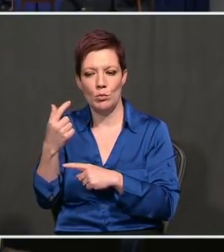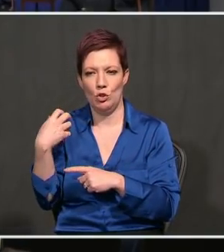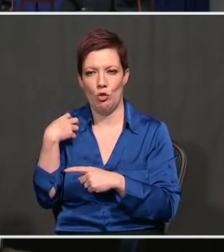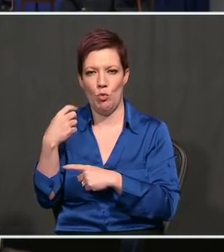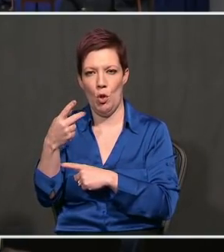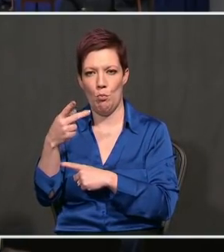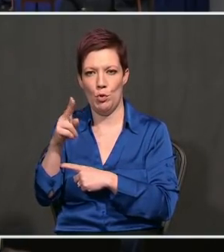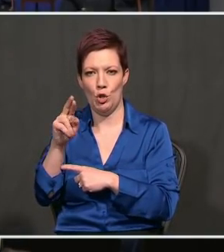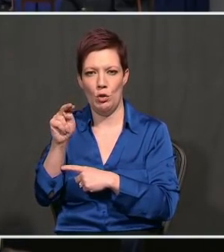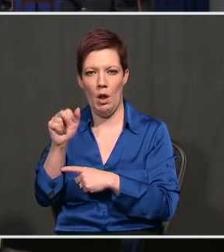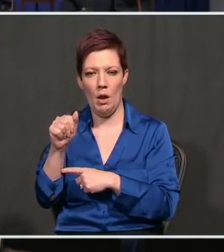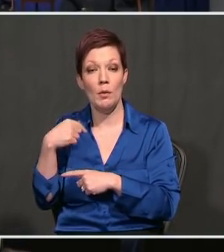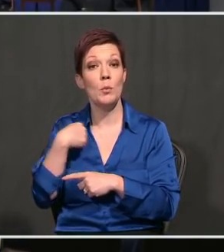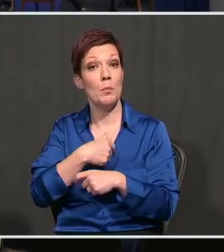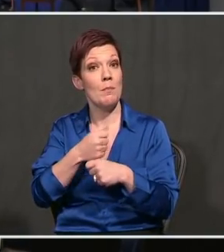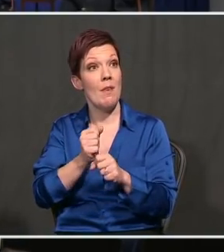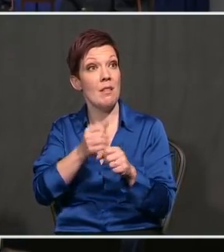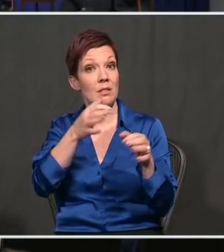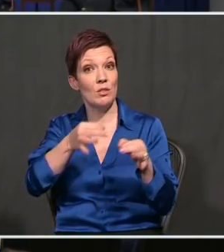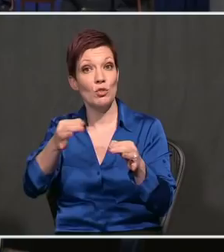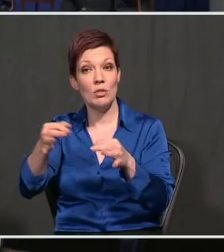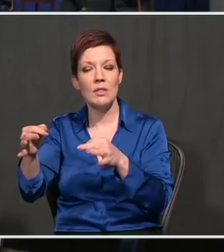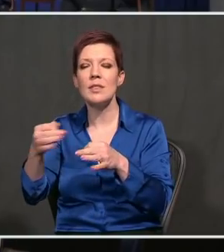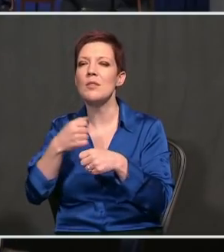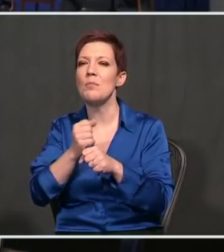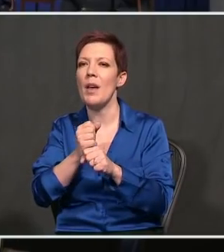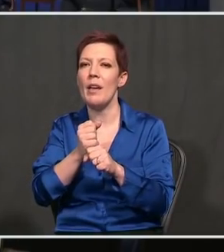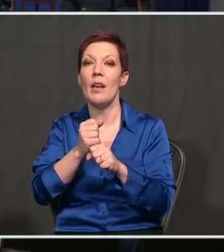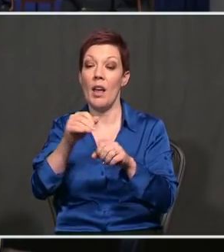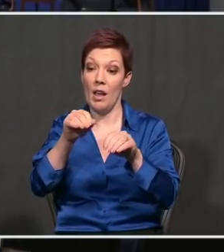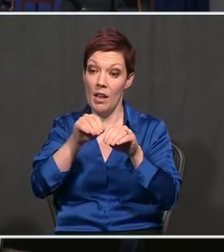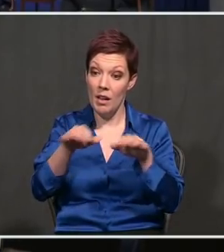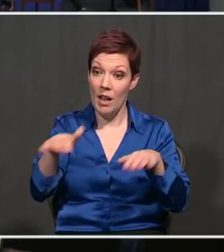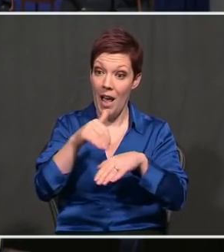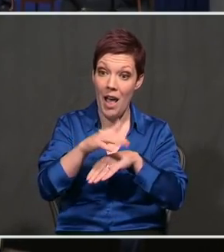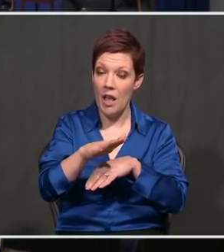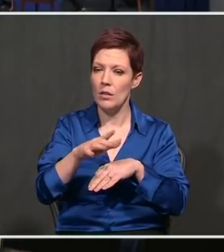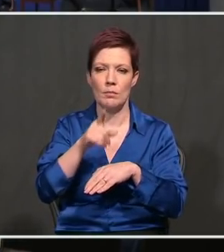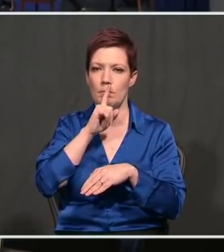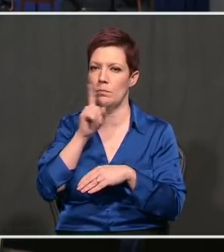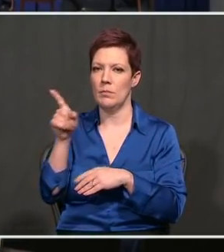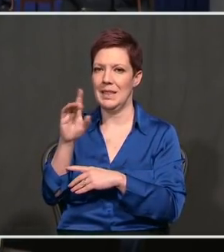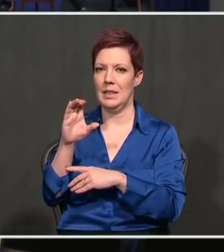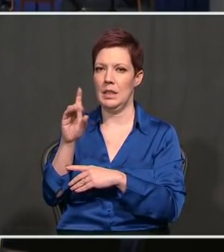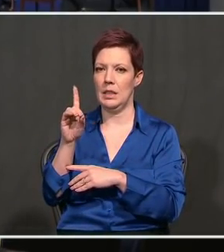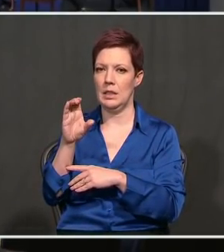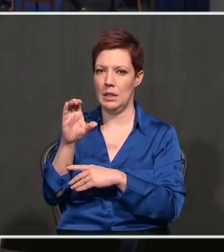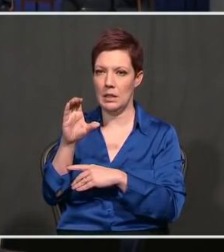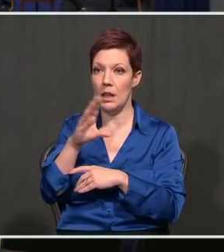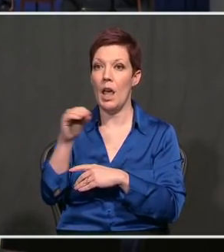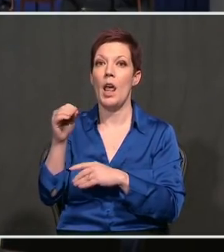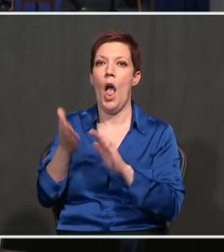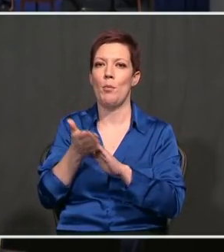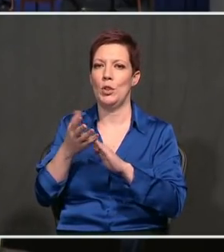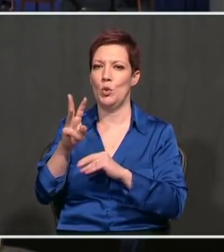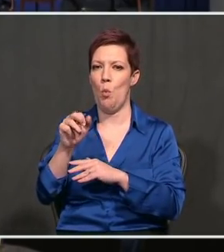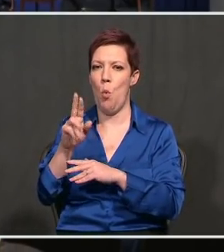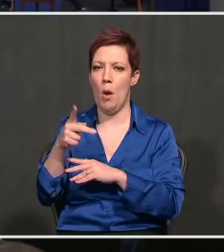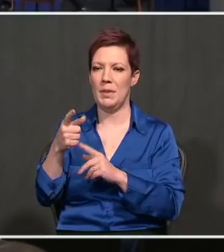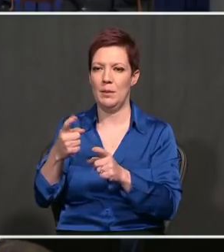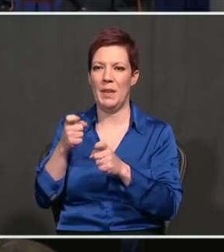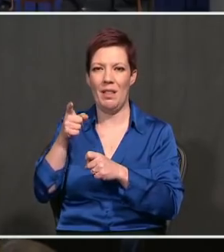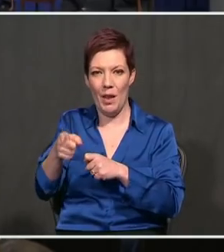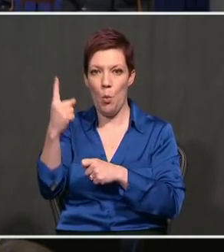are not making any allocation decisions. That is all done by the CDC, Operation Warp Speed, and the states and their plans. We, our program, you